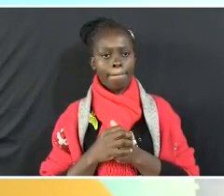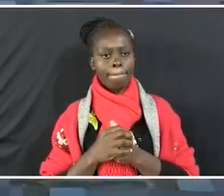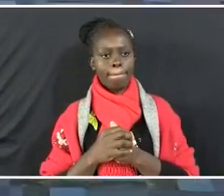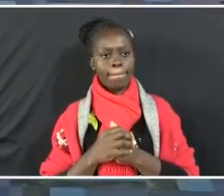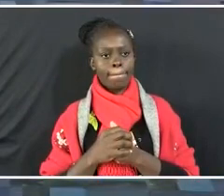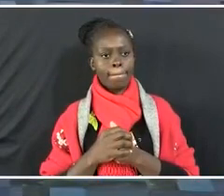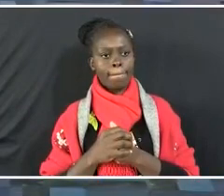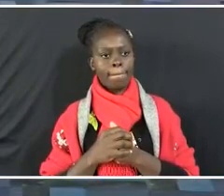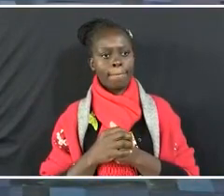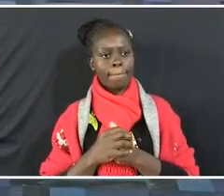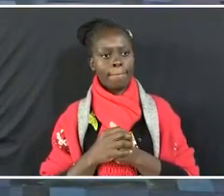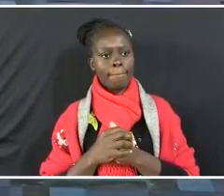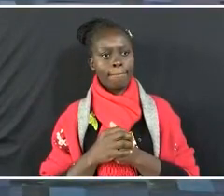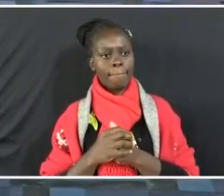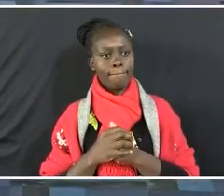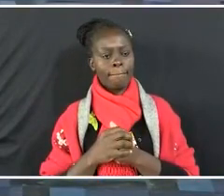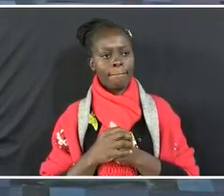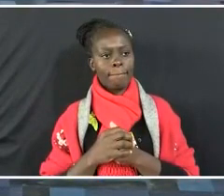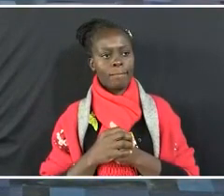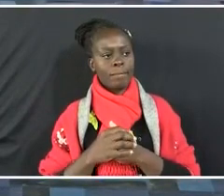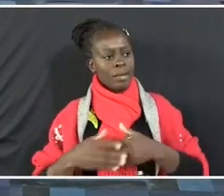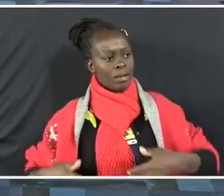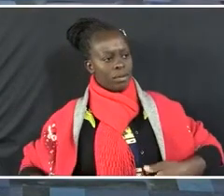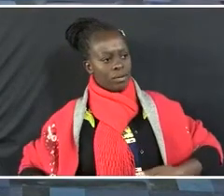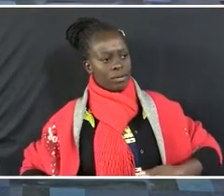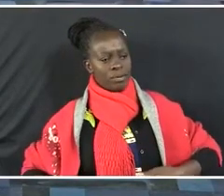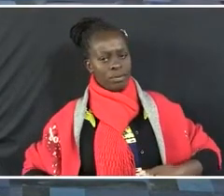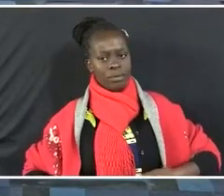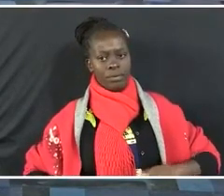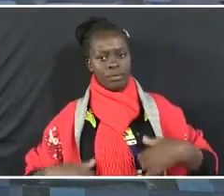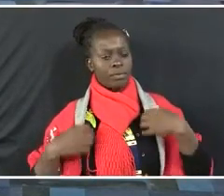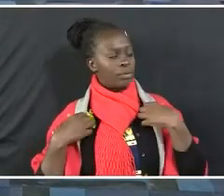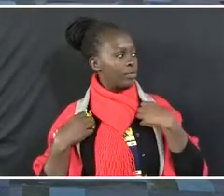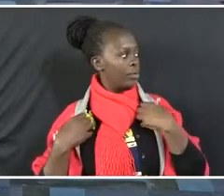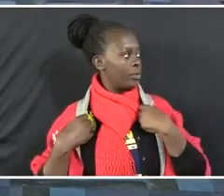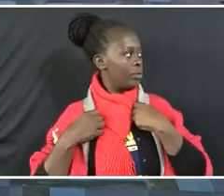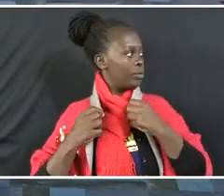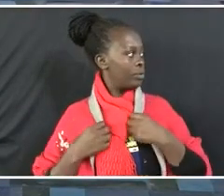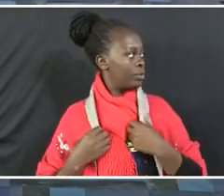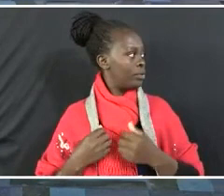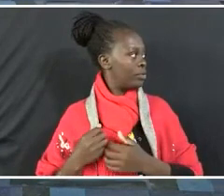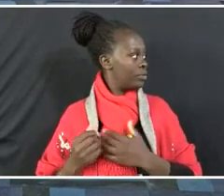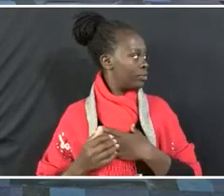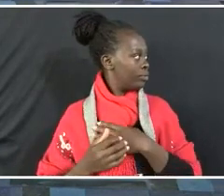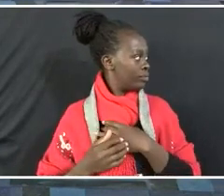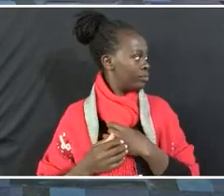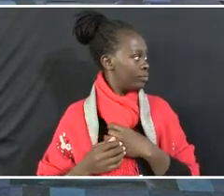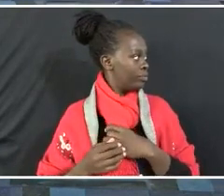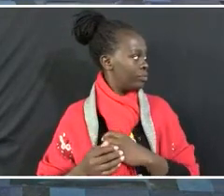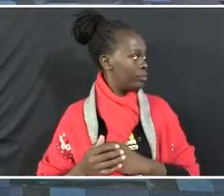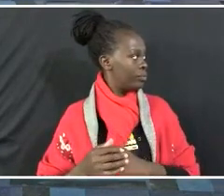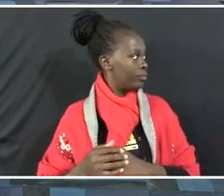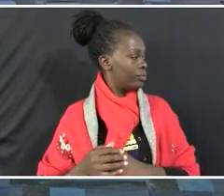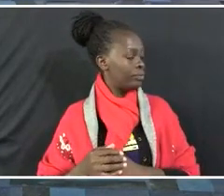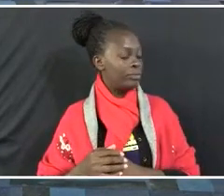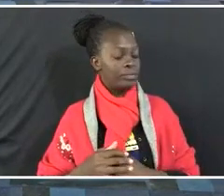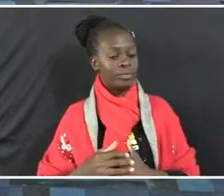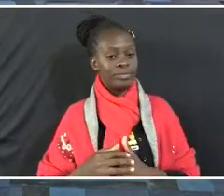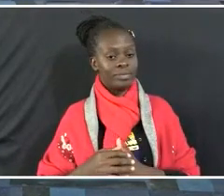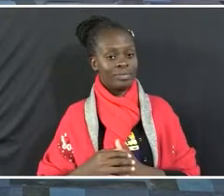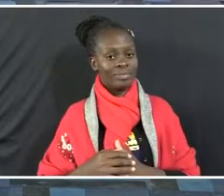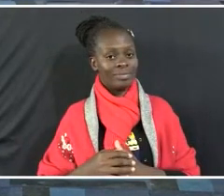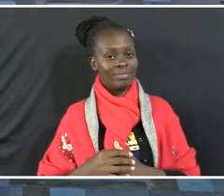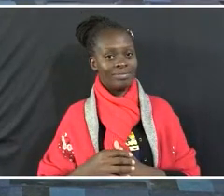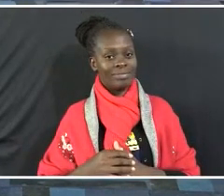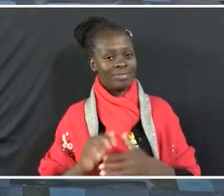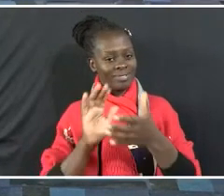young man did. And please, this is not your role model, okay? Ambassadors from Madare, how are you? Yes. Don't say that we are